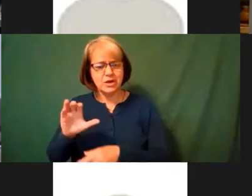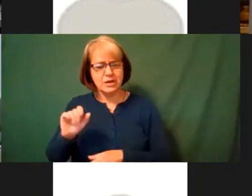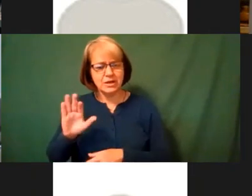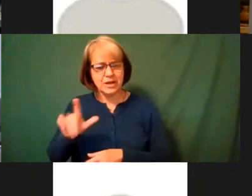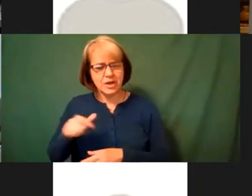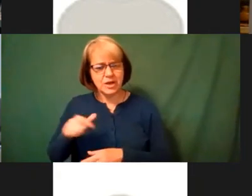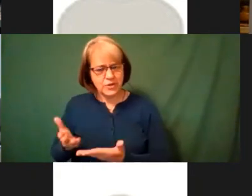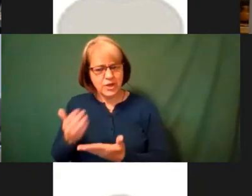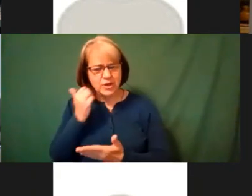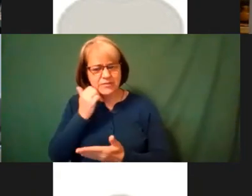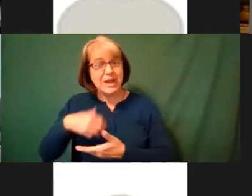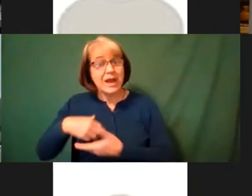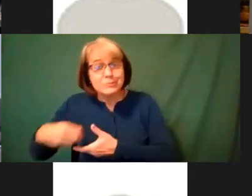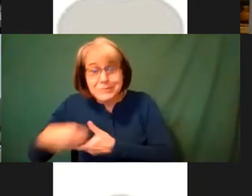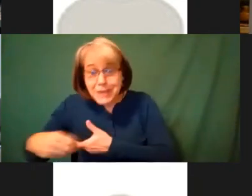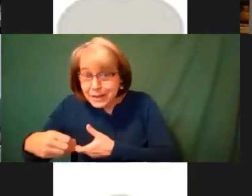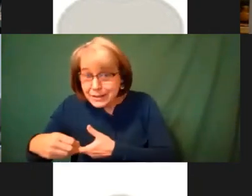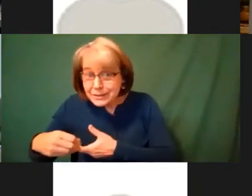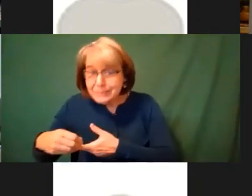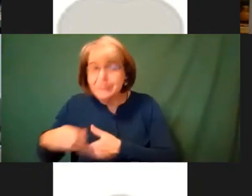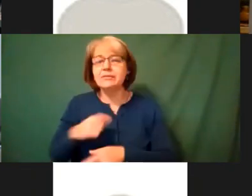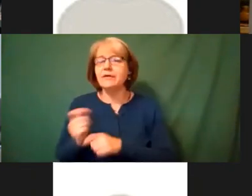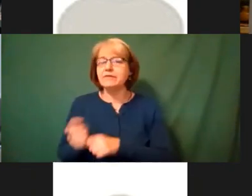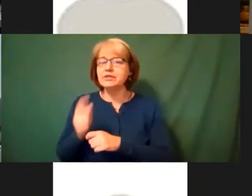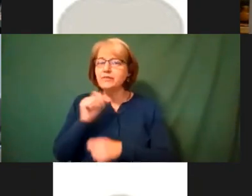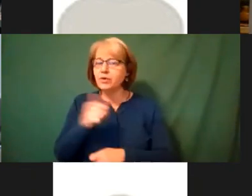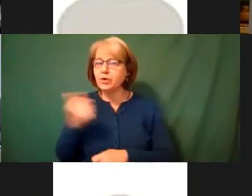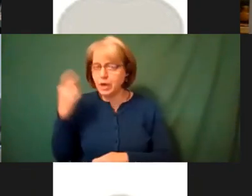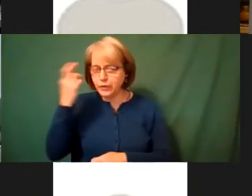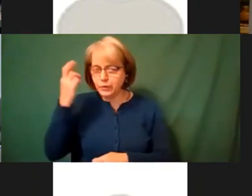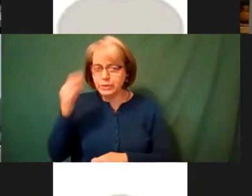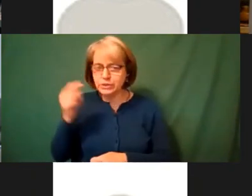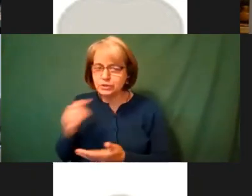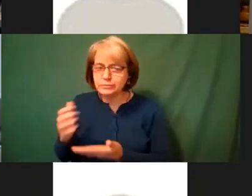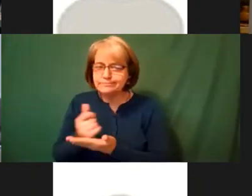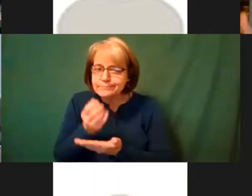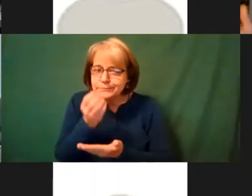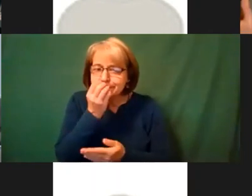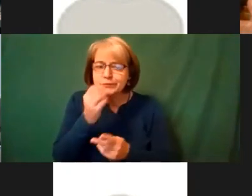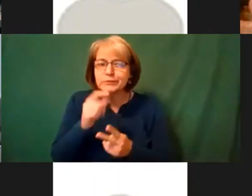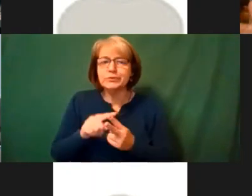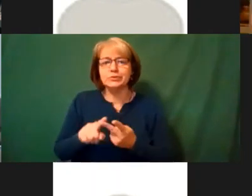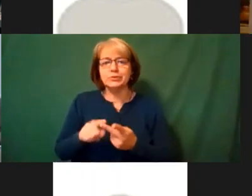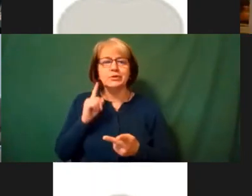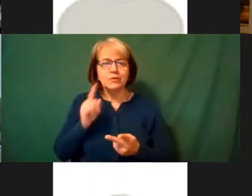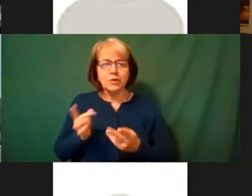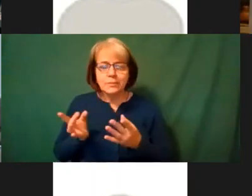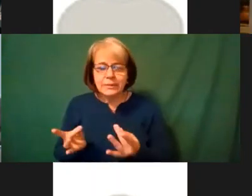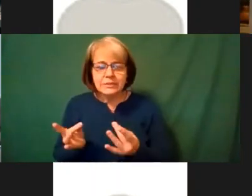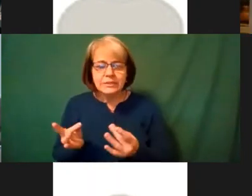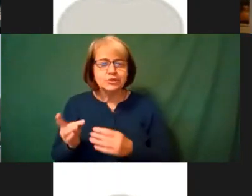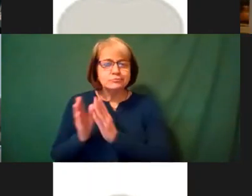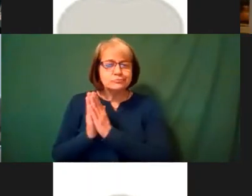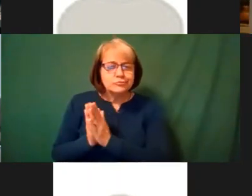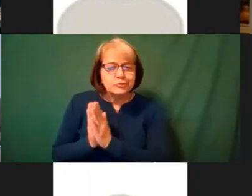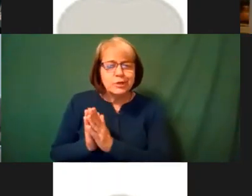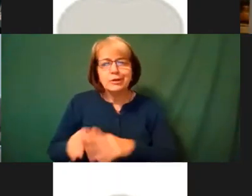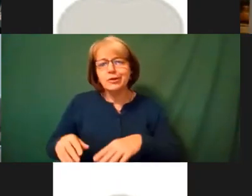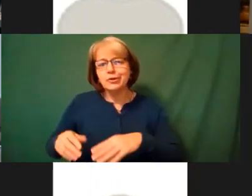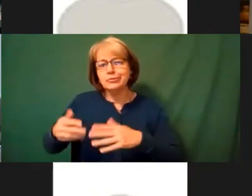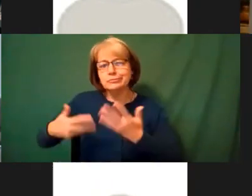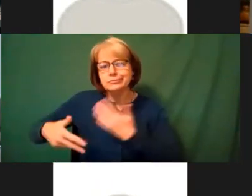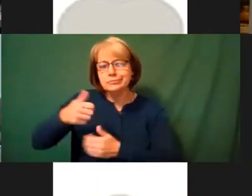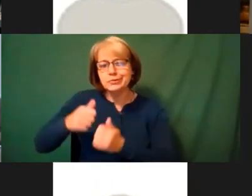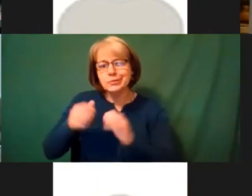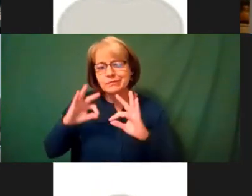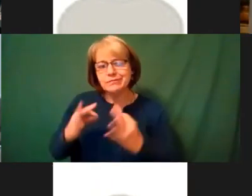day. They may be fishing to put food on the table, fishing because it's a social occasion, fishing for meditation. They're just out there every day. When